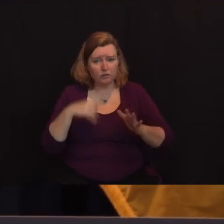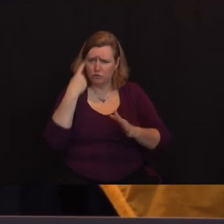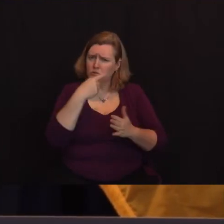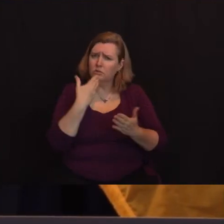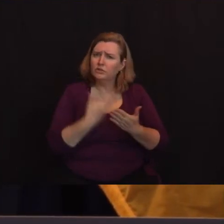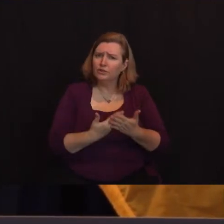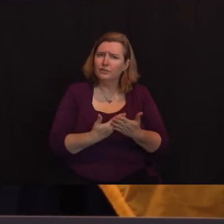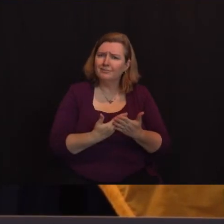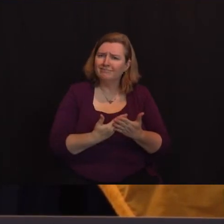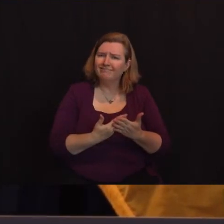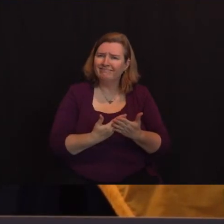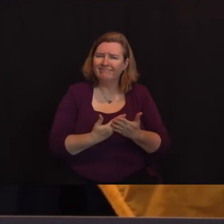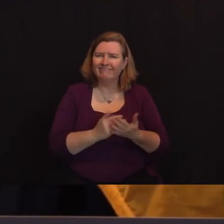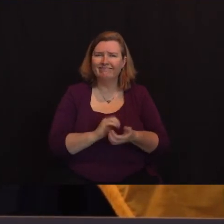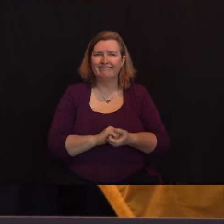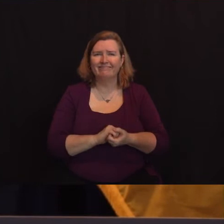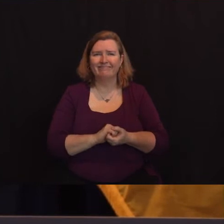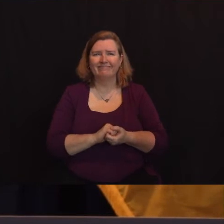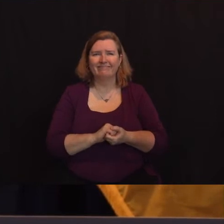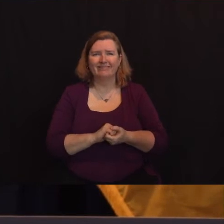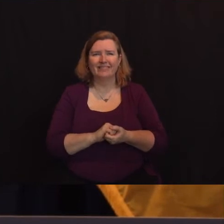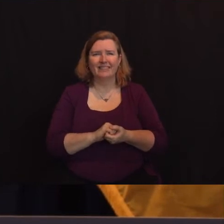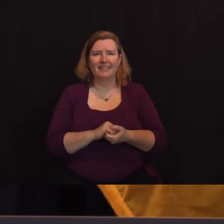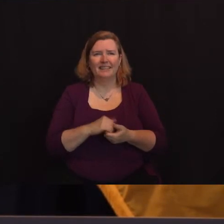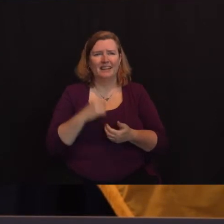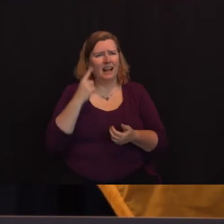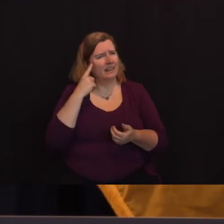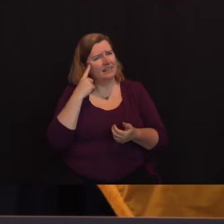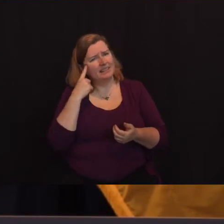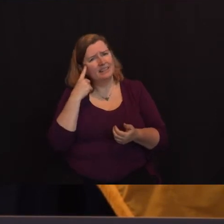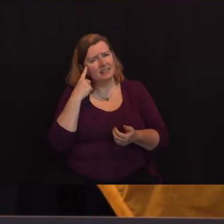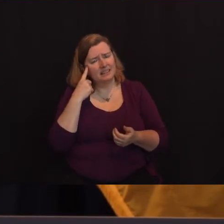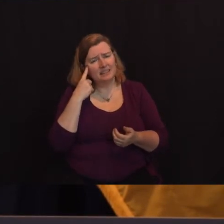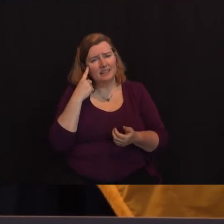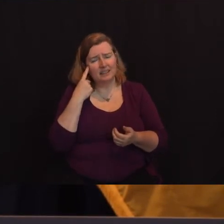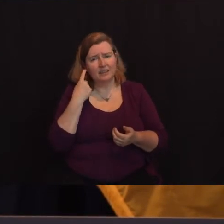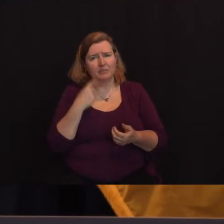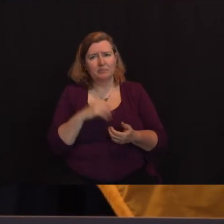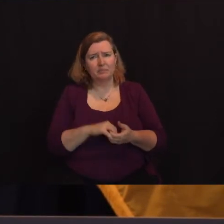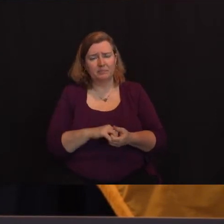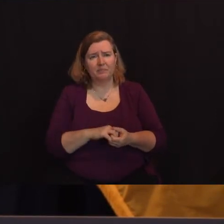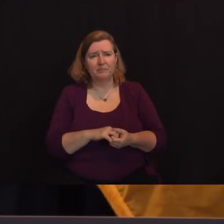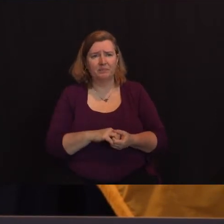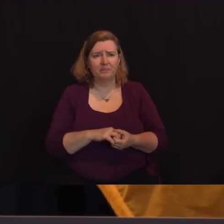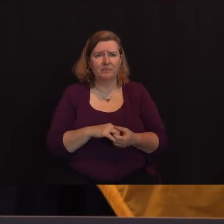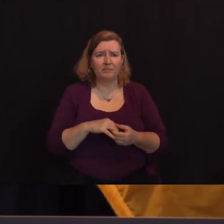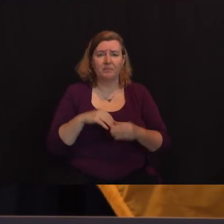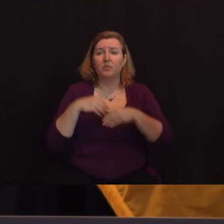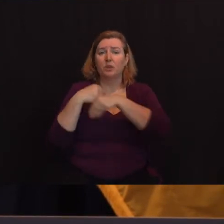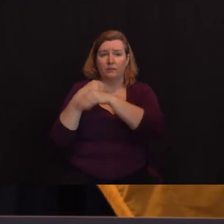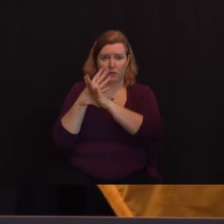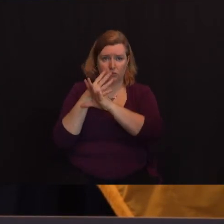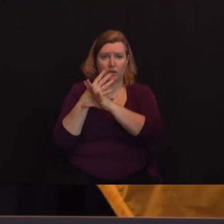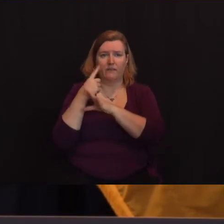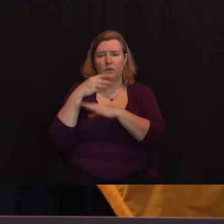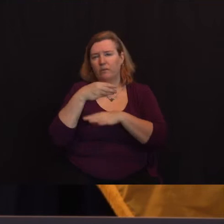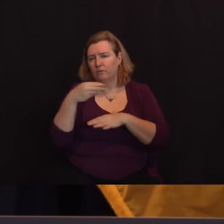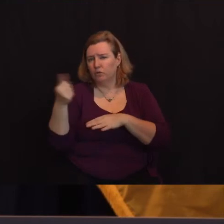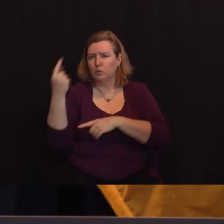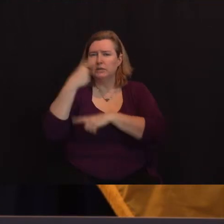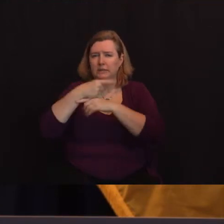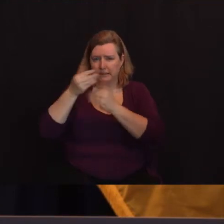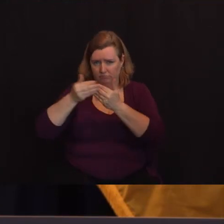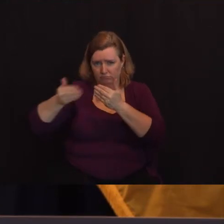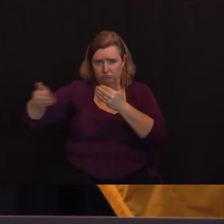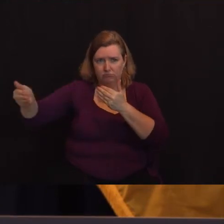we're in good shape. I think we'll be in the same mode that we've been in. We'll be virtually with you in the next couple of days. I think,